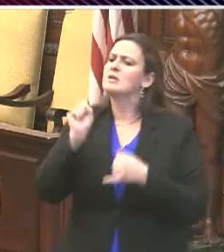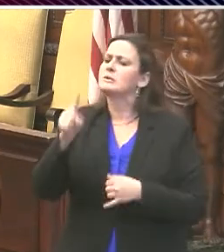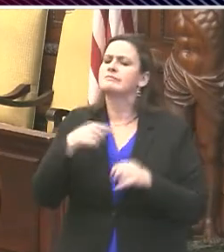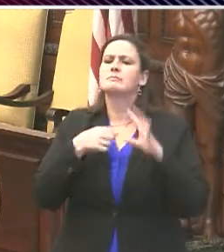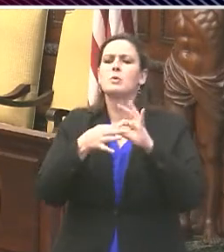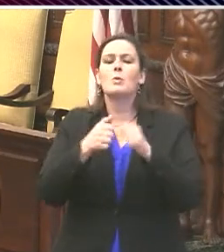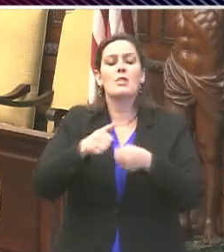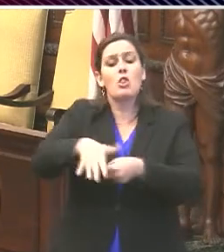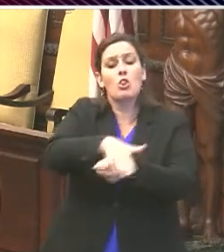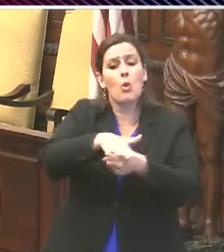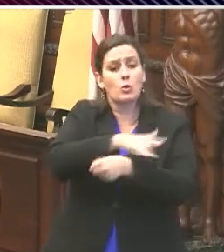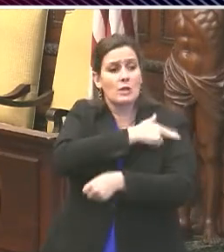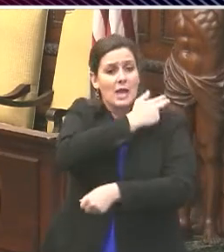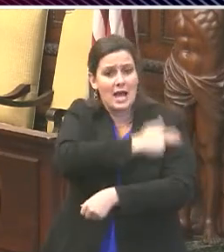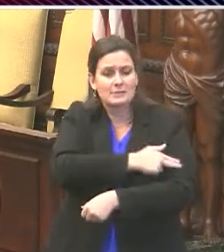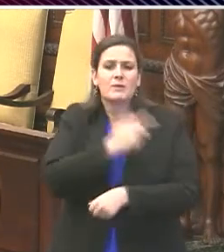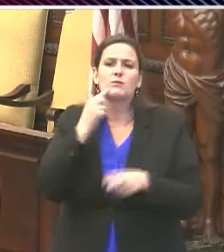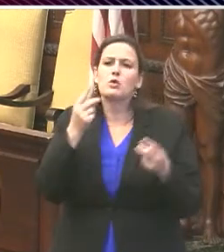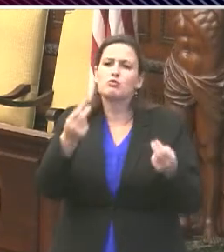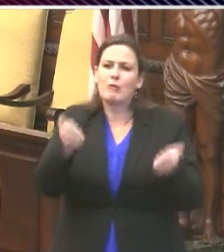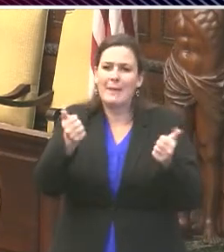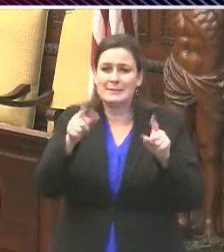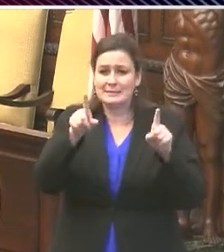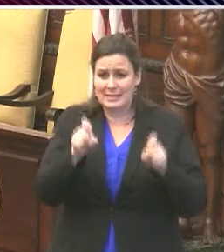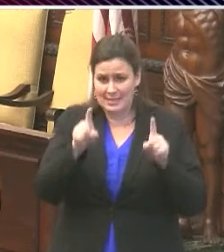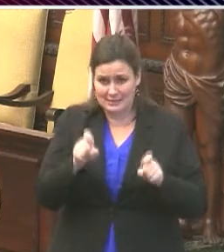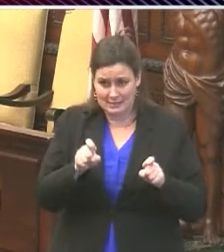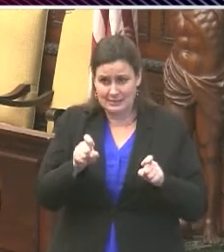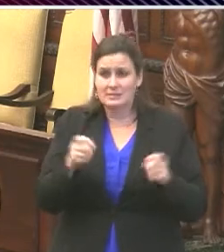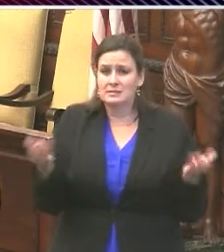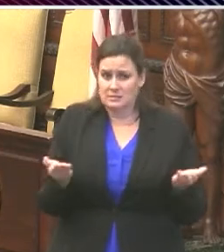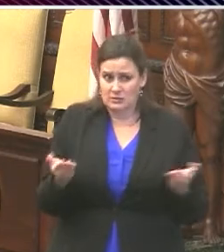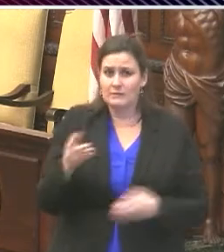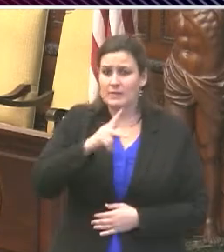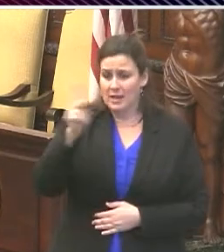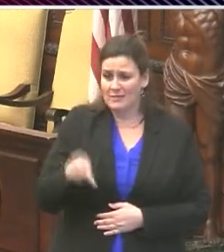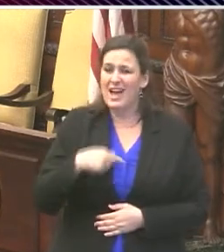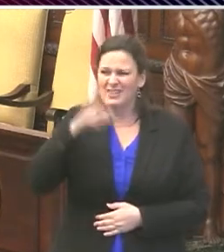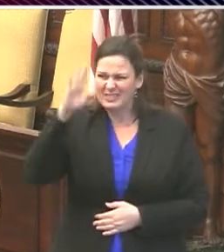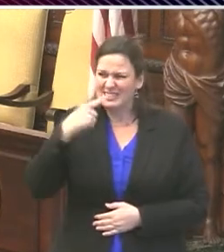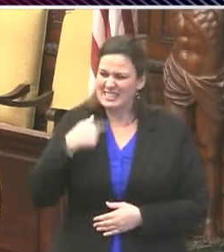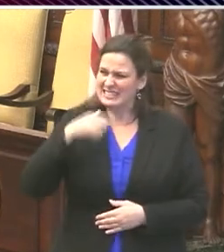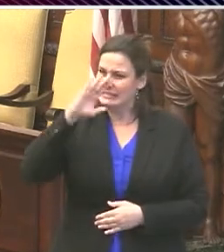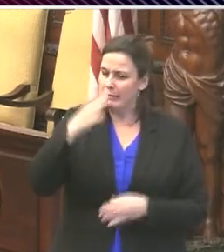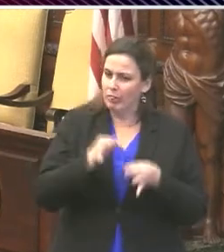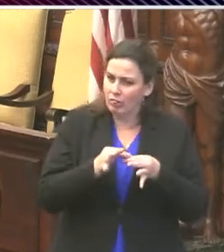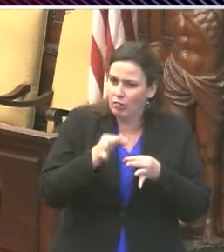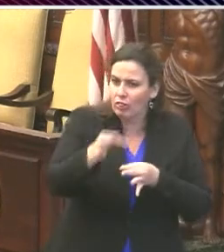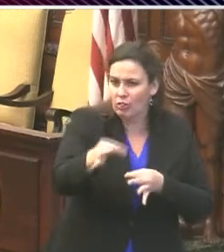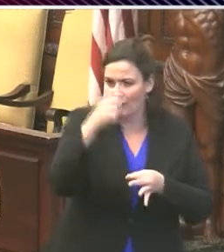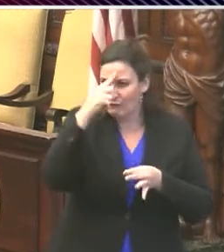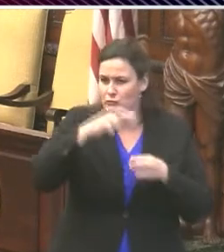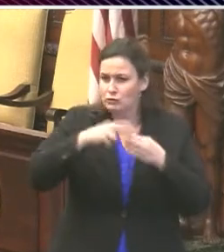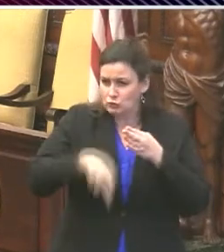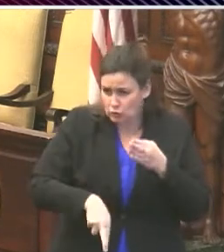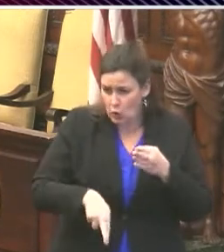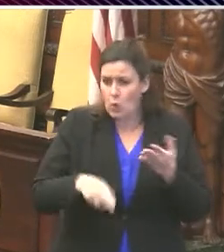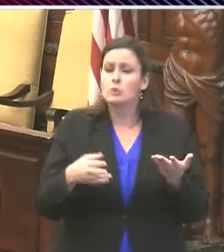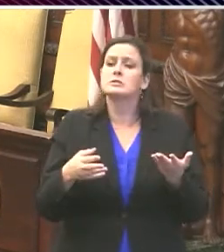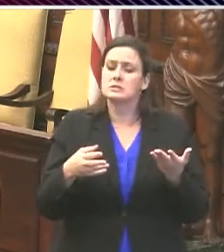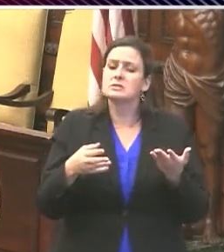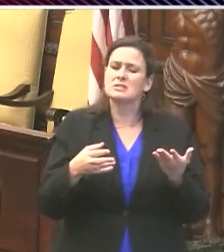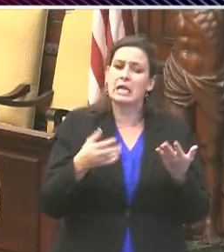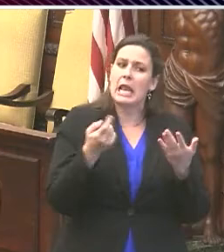hospitals doing rapid testing in Philly? I know you said that getting testing results seems to be a little bit better than it was,